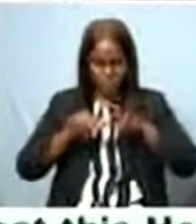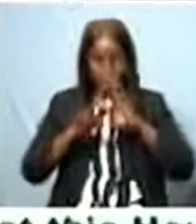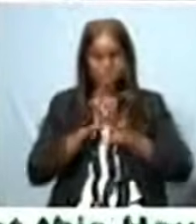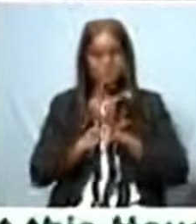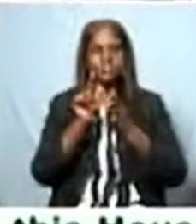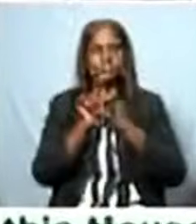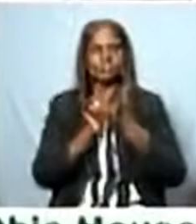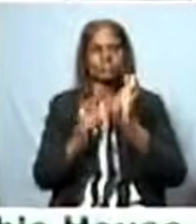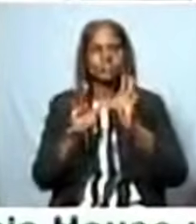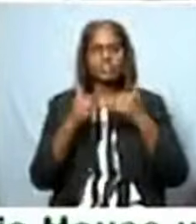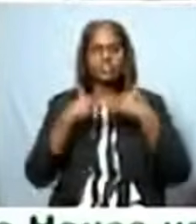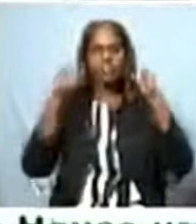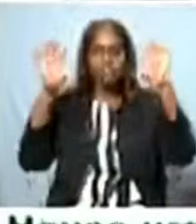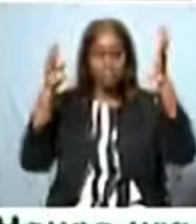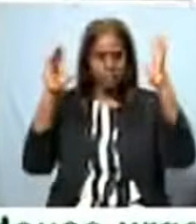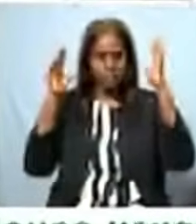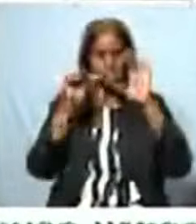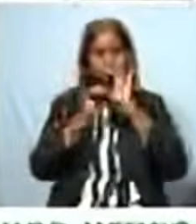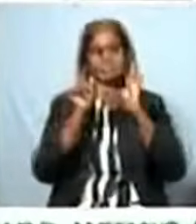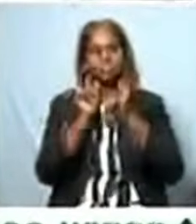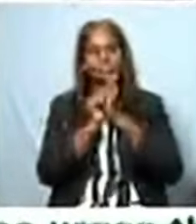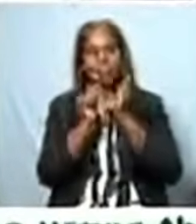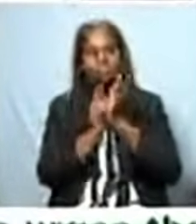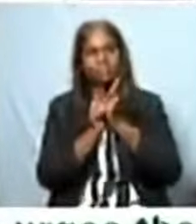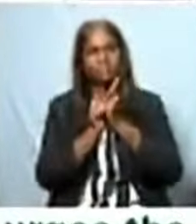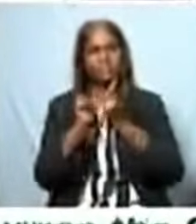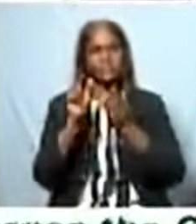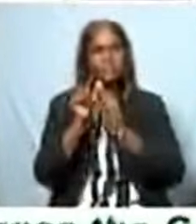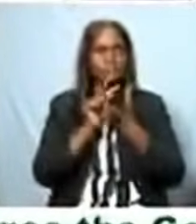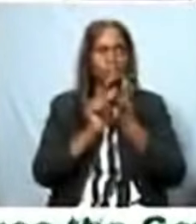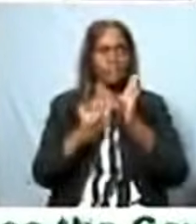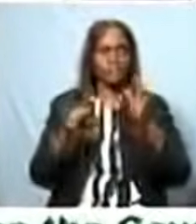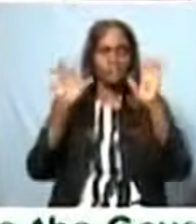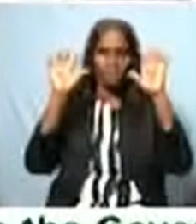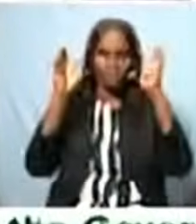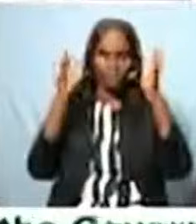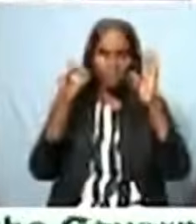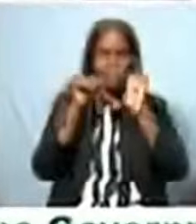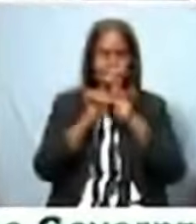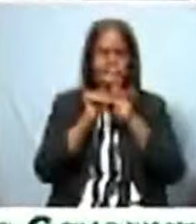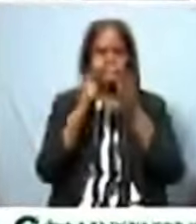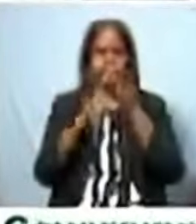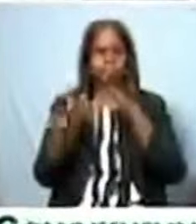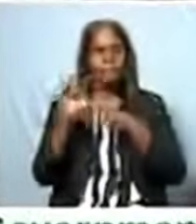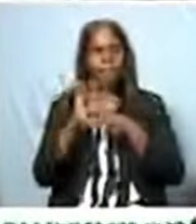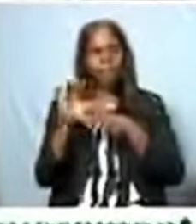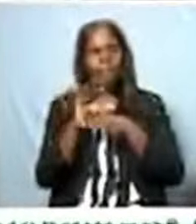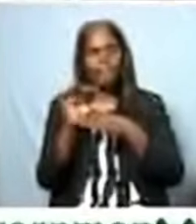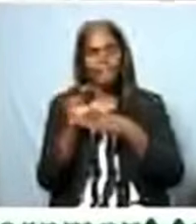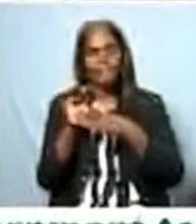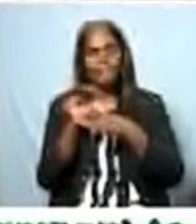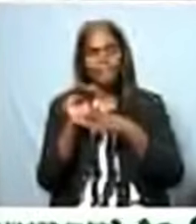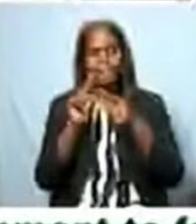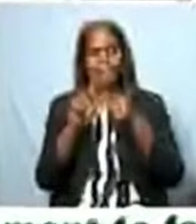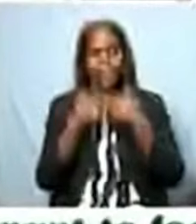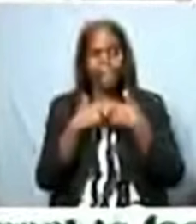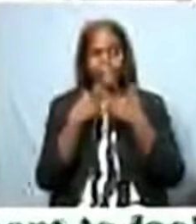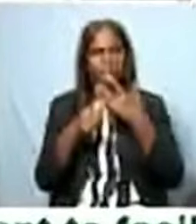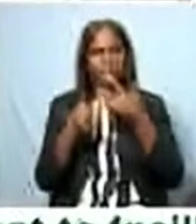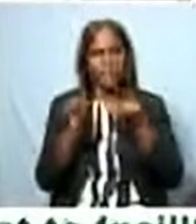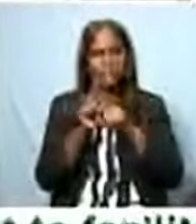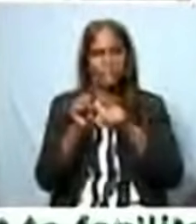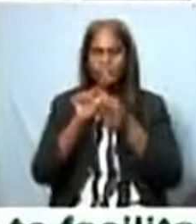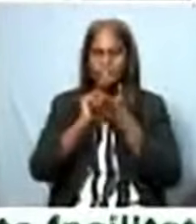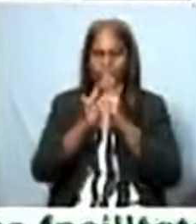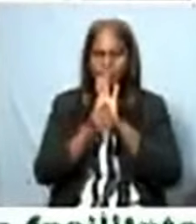lawyers are concentrated in Lusaka, lawyers are concentrated in Copper Belt. But there is an